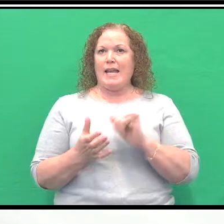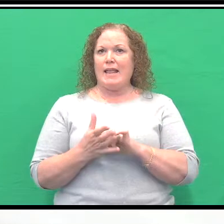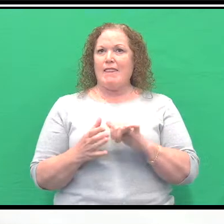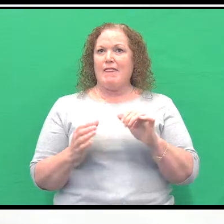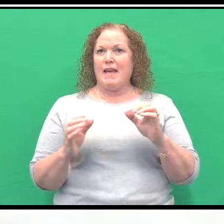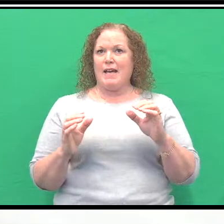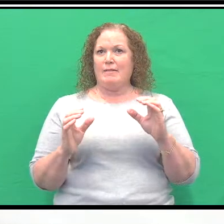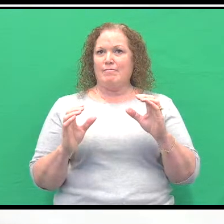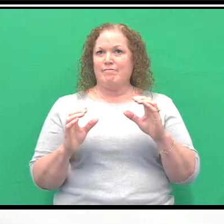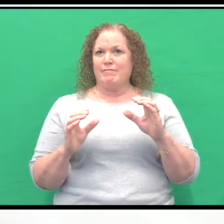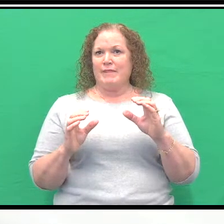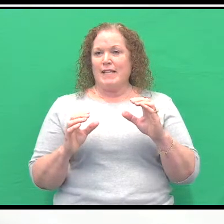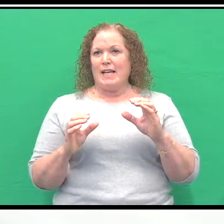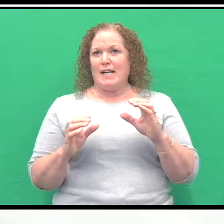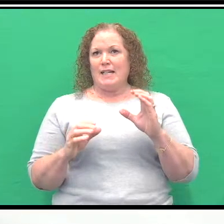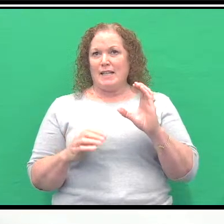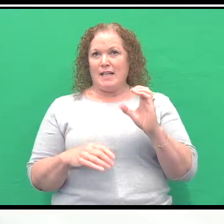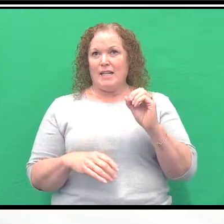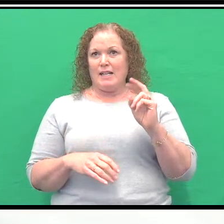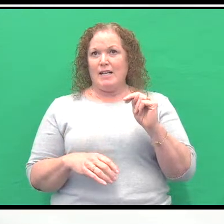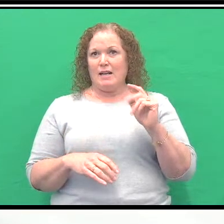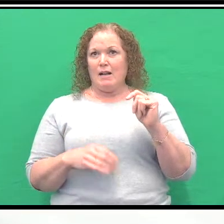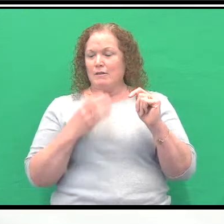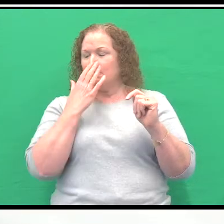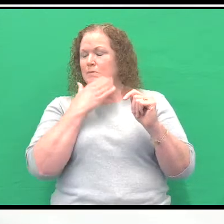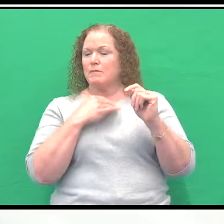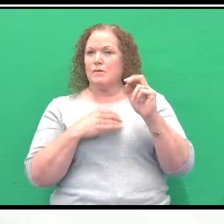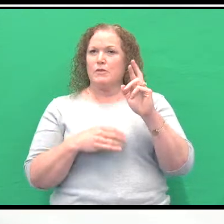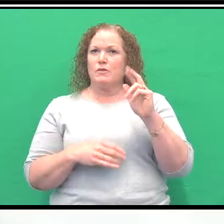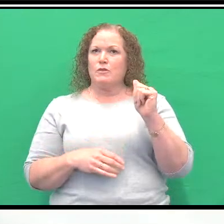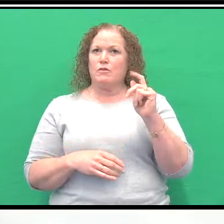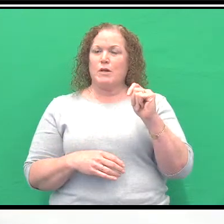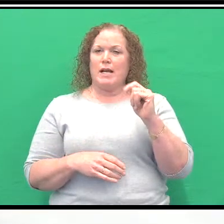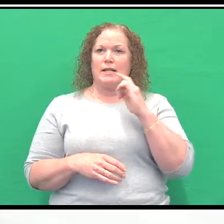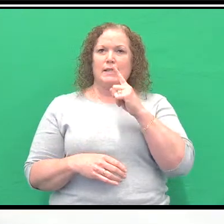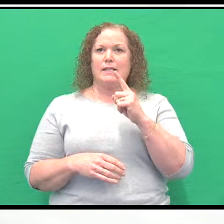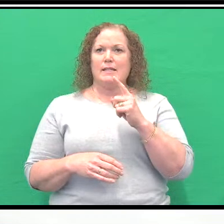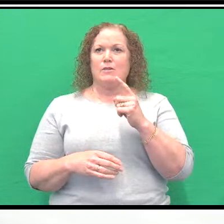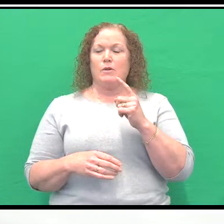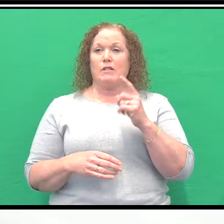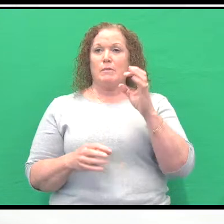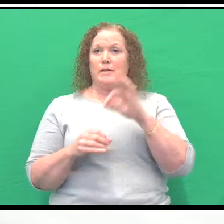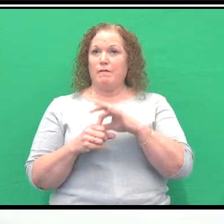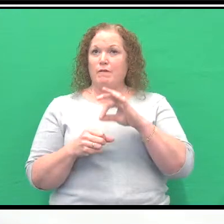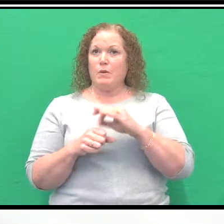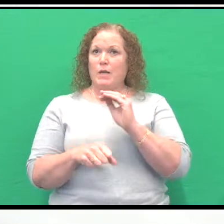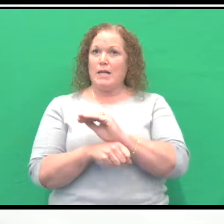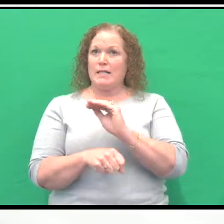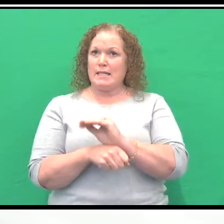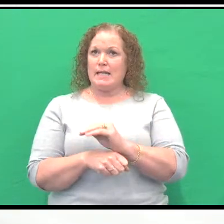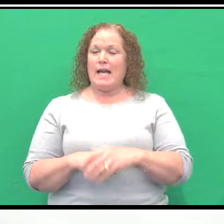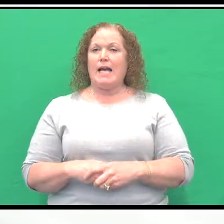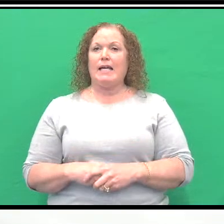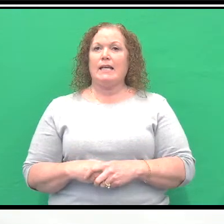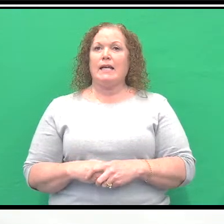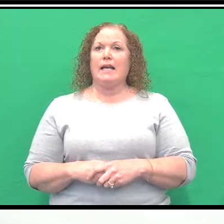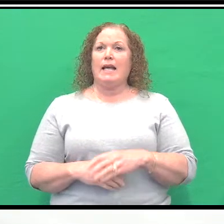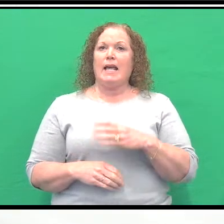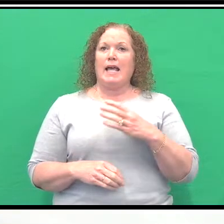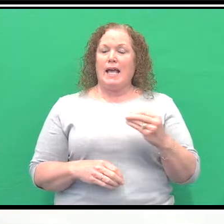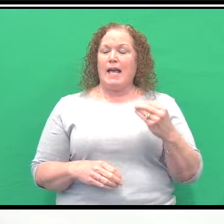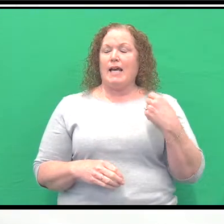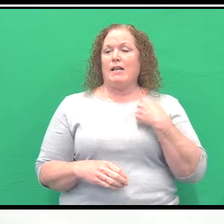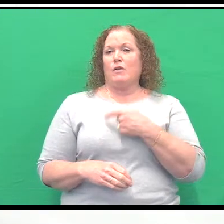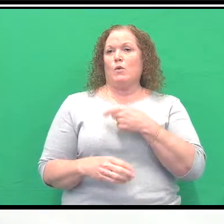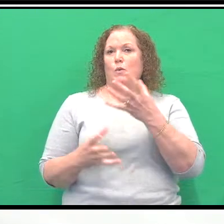we've increased the amount of the contract to extend their services for contact tracing and also to ensure that we